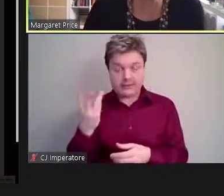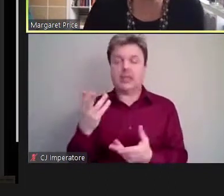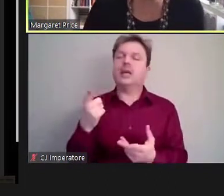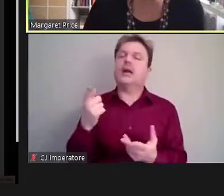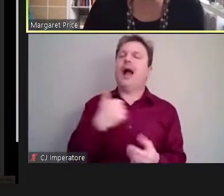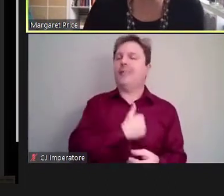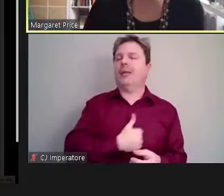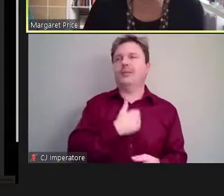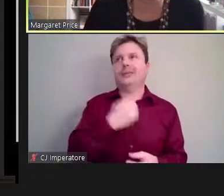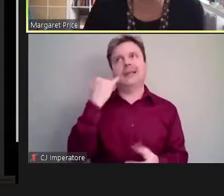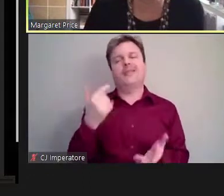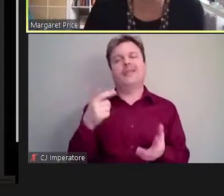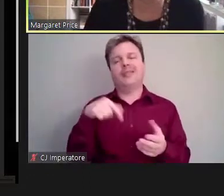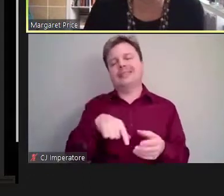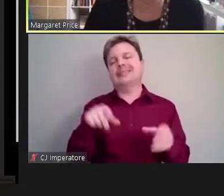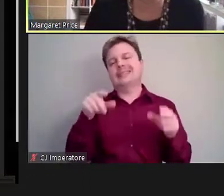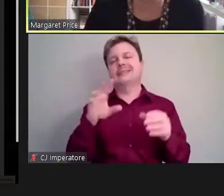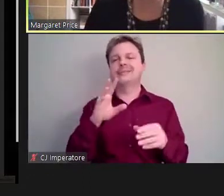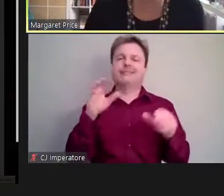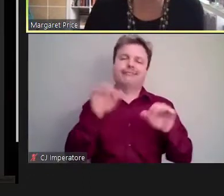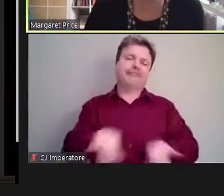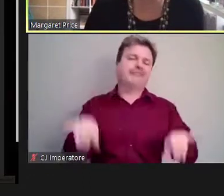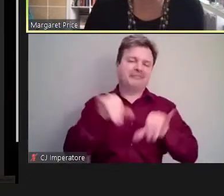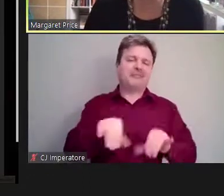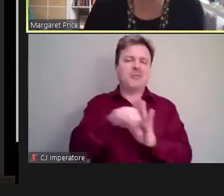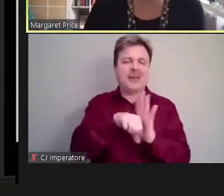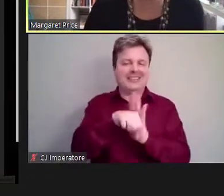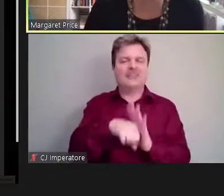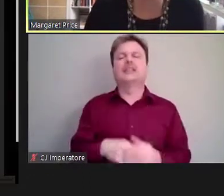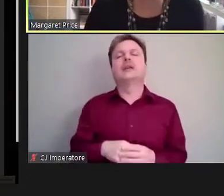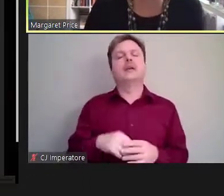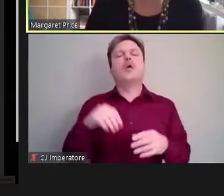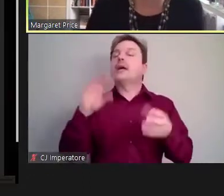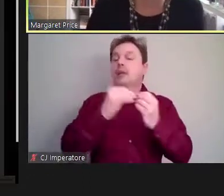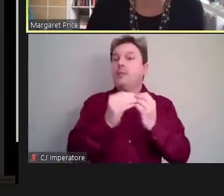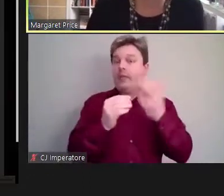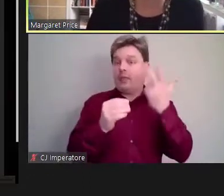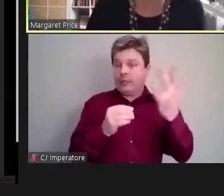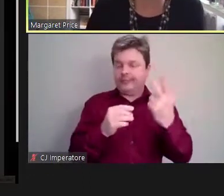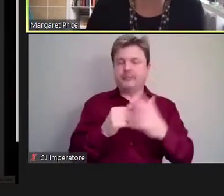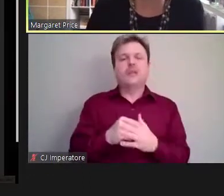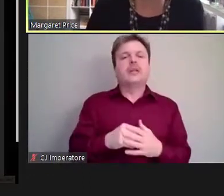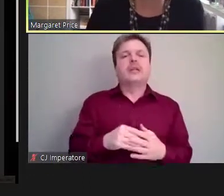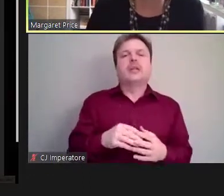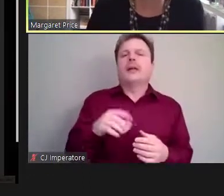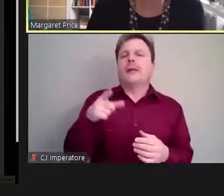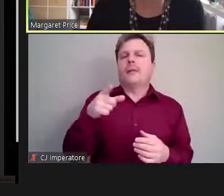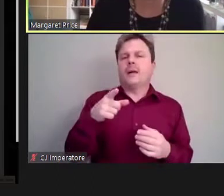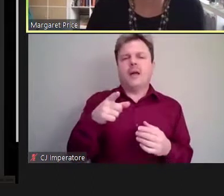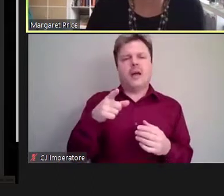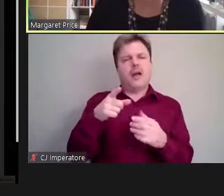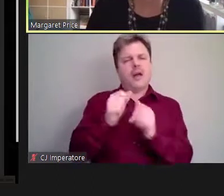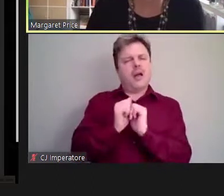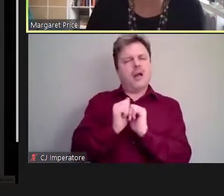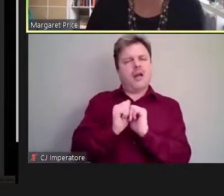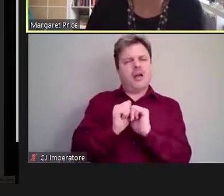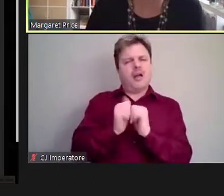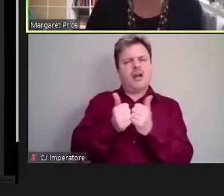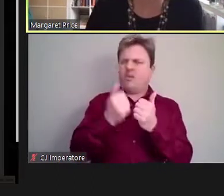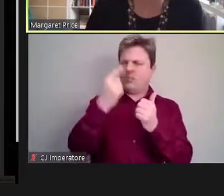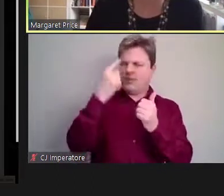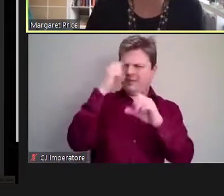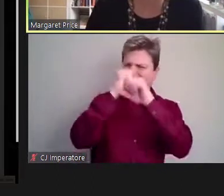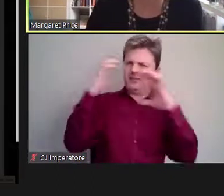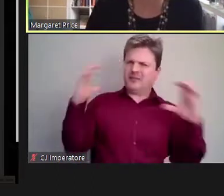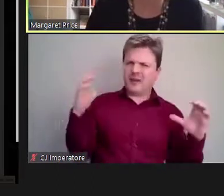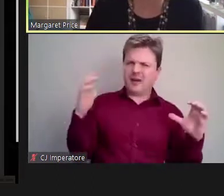First of all, number 3 talks about how we have come to think about academic space and specifically